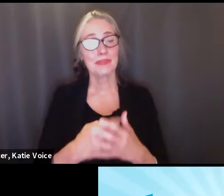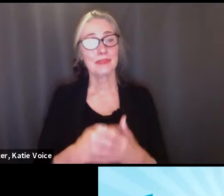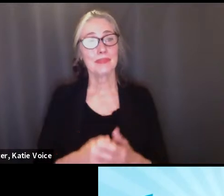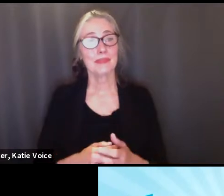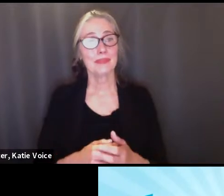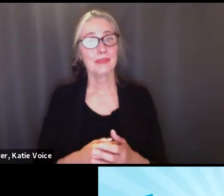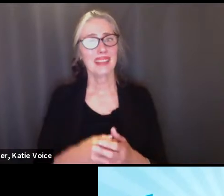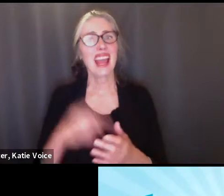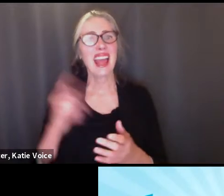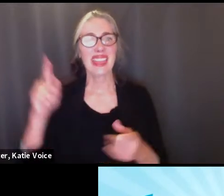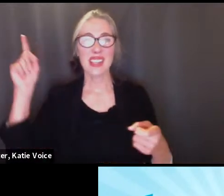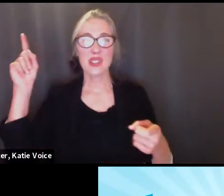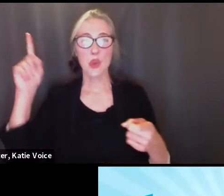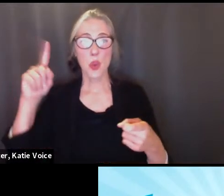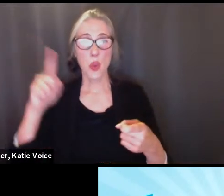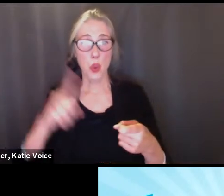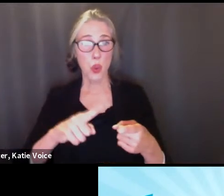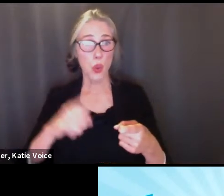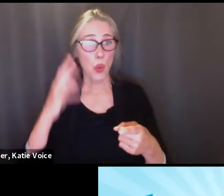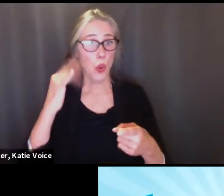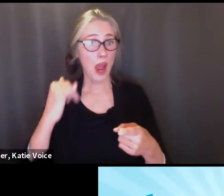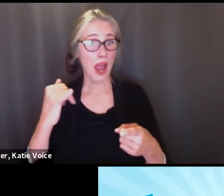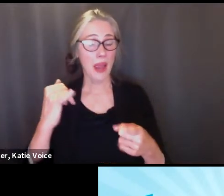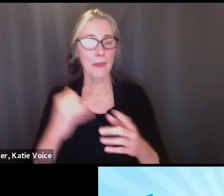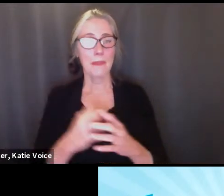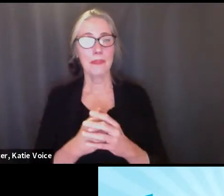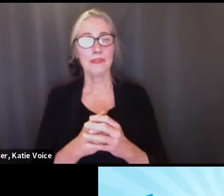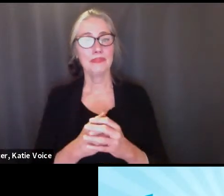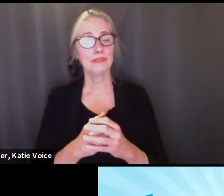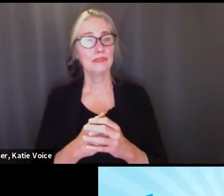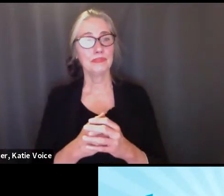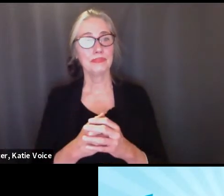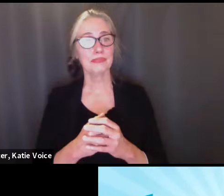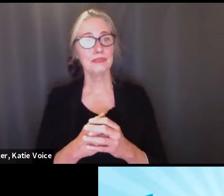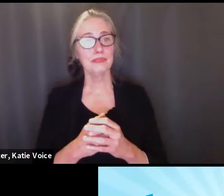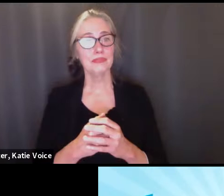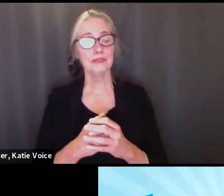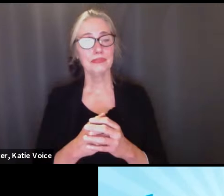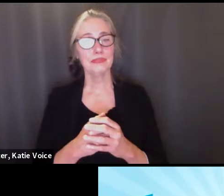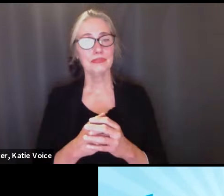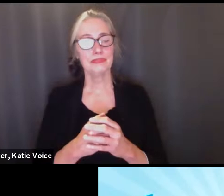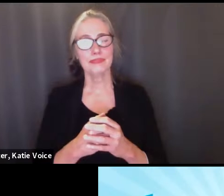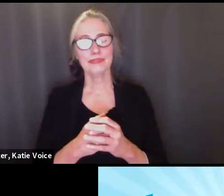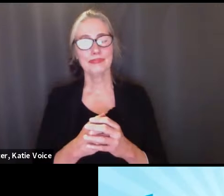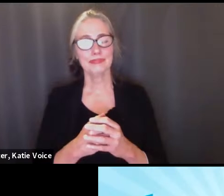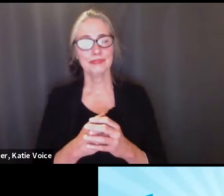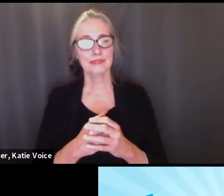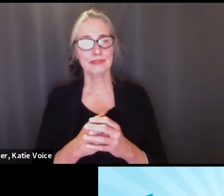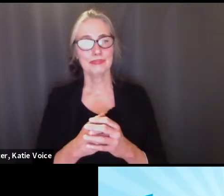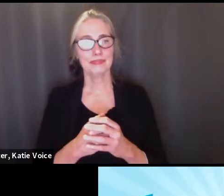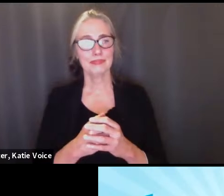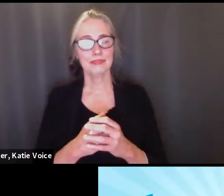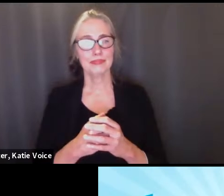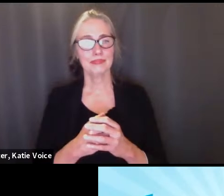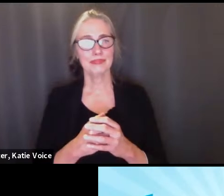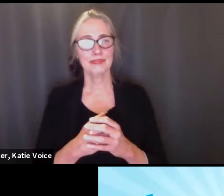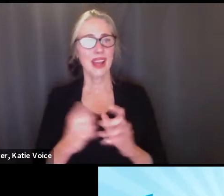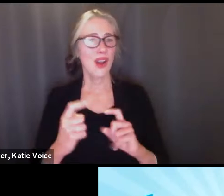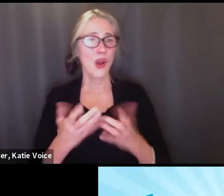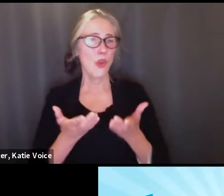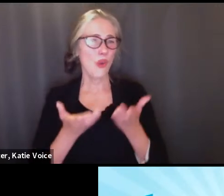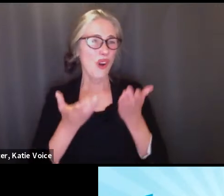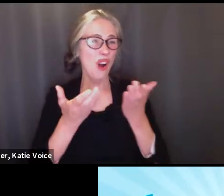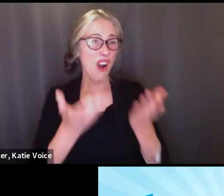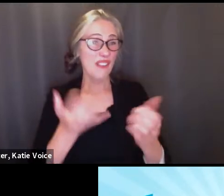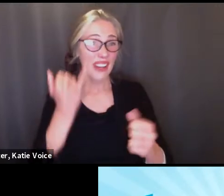down quite a bit because we no longer offer surveillance testing for those who are